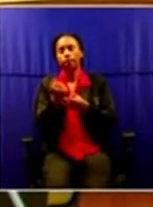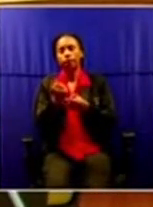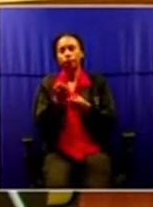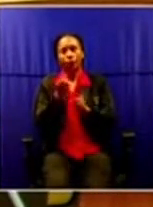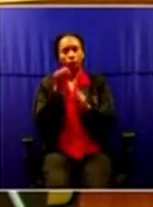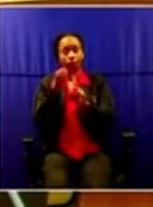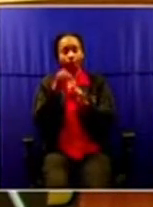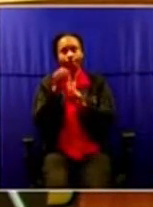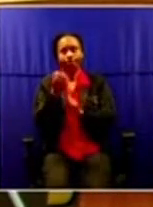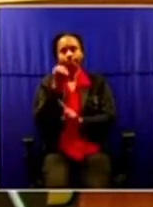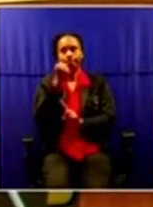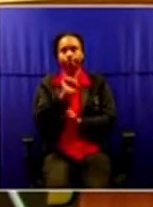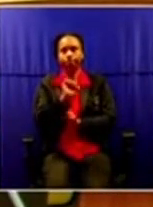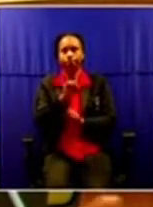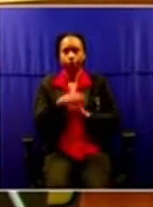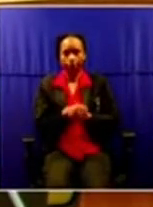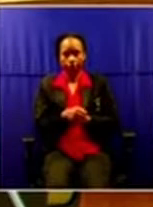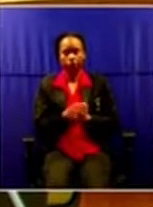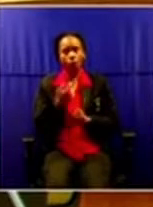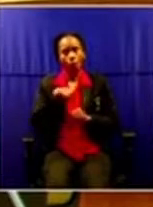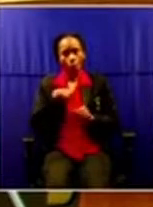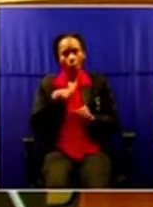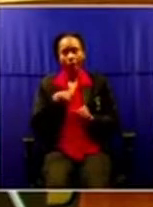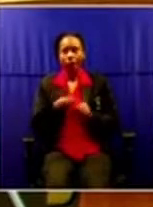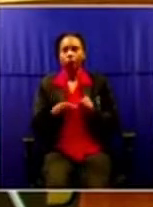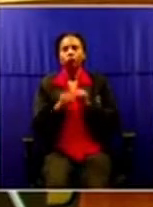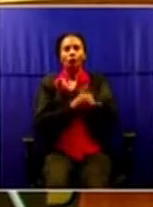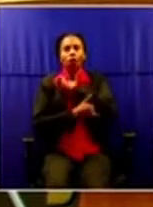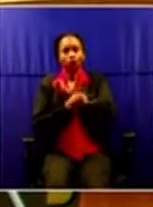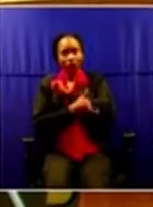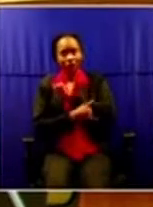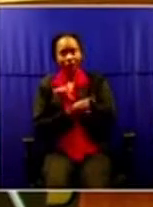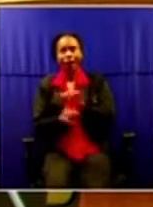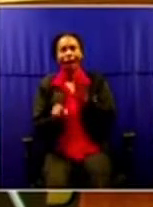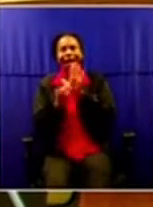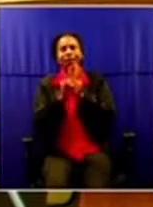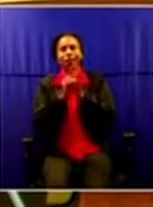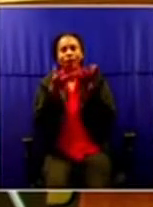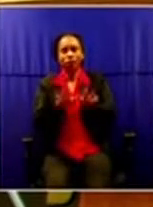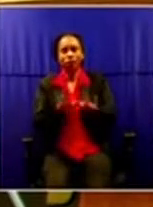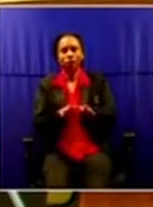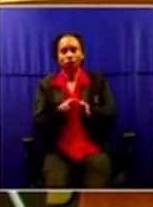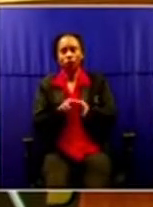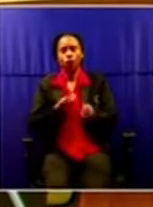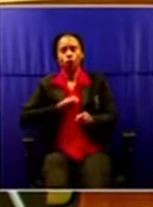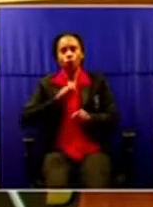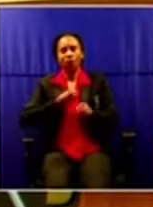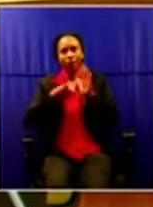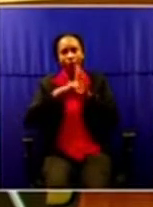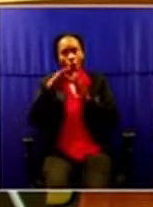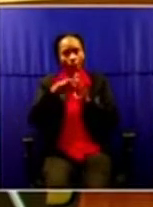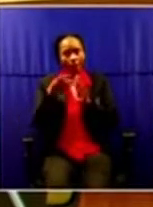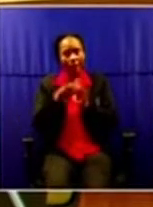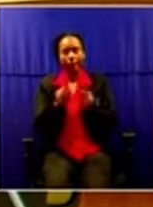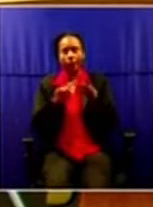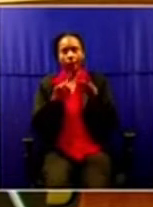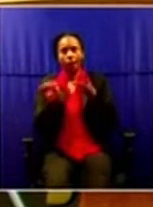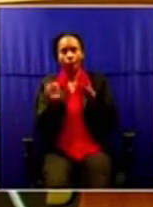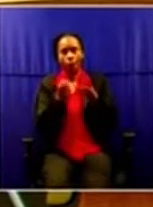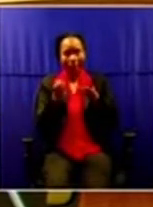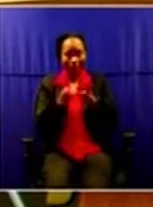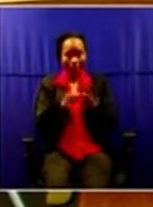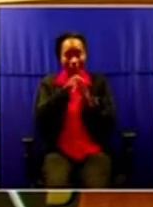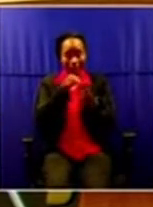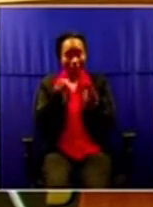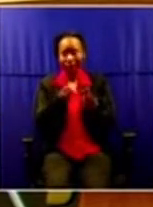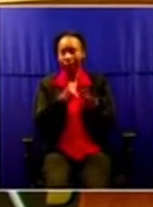have identified youth employment and development as one of our most important